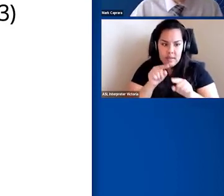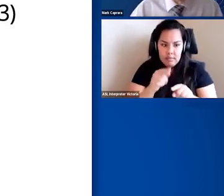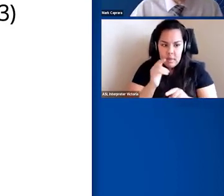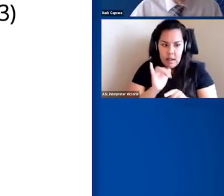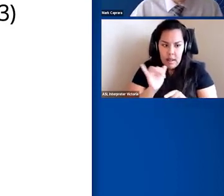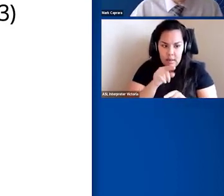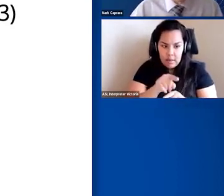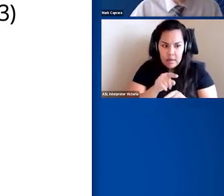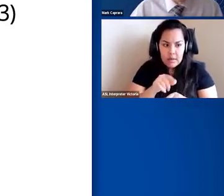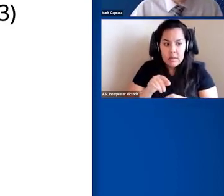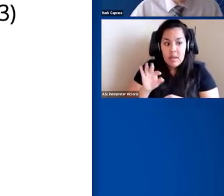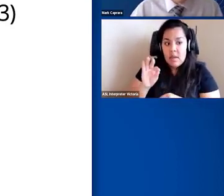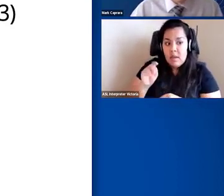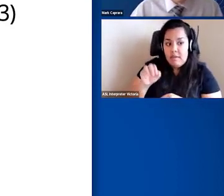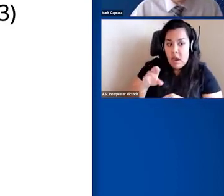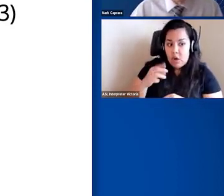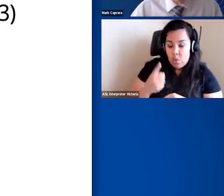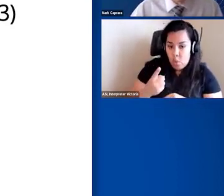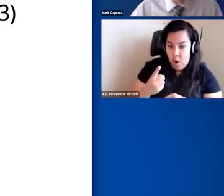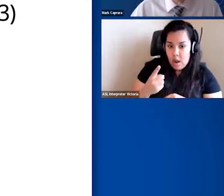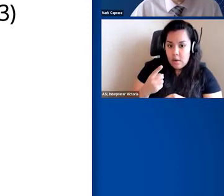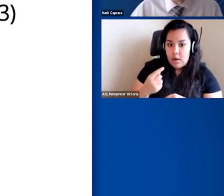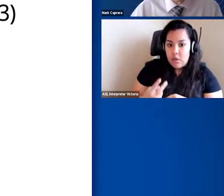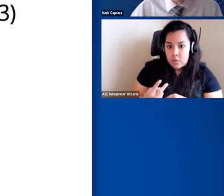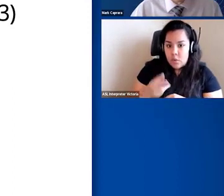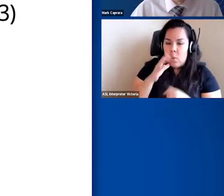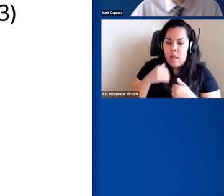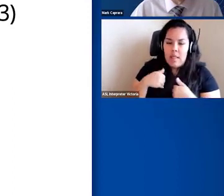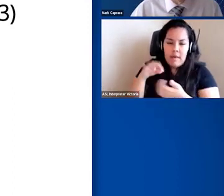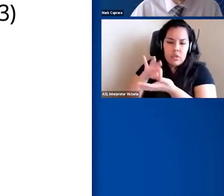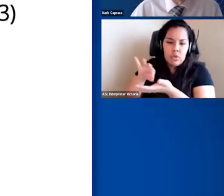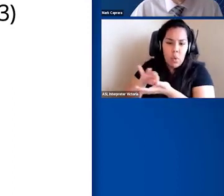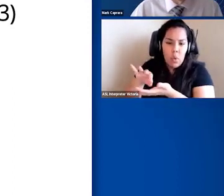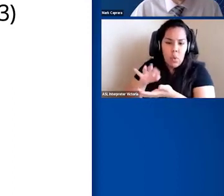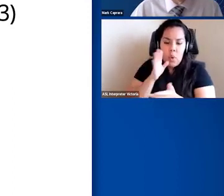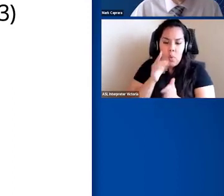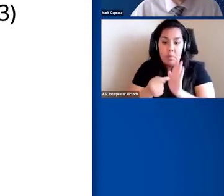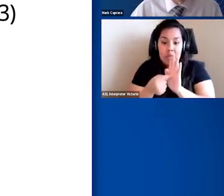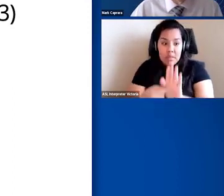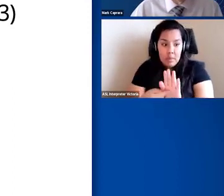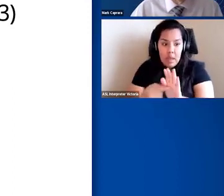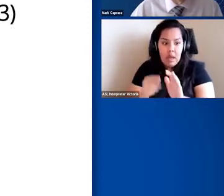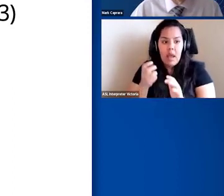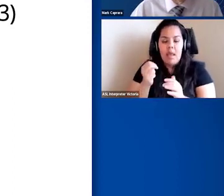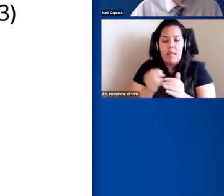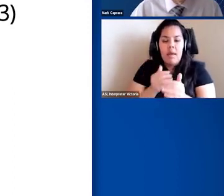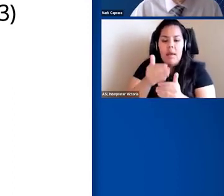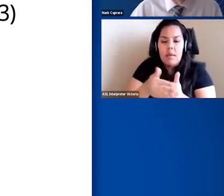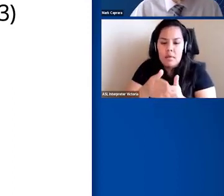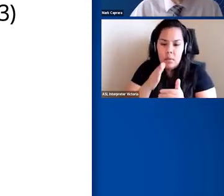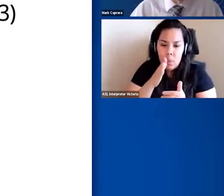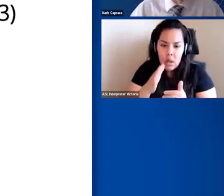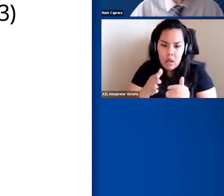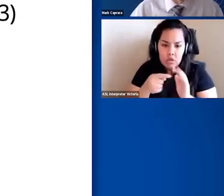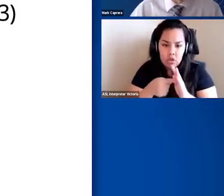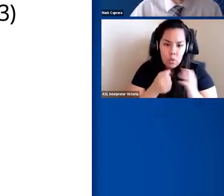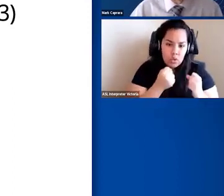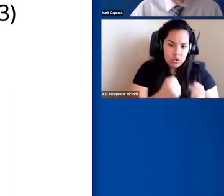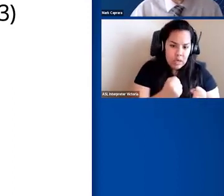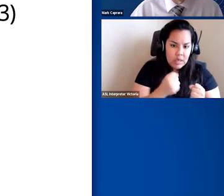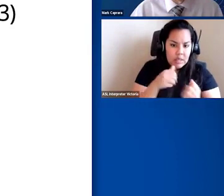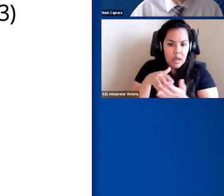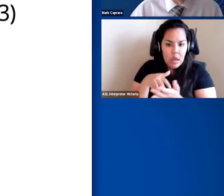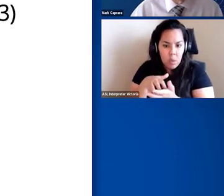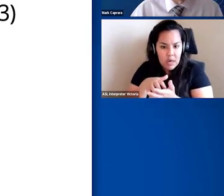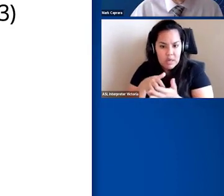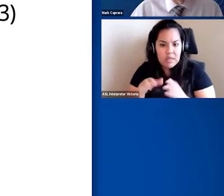Factor 1 and Factor 2, you'll see a score. The score will be displayed, followed by strengths and weaknesses, followed by an overall